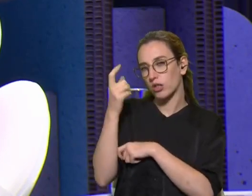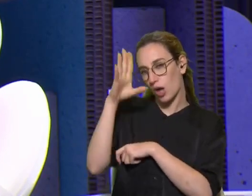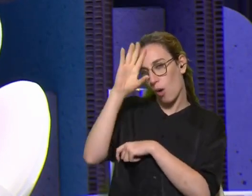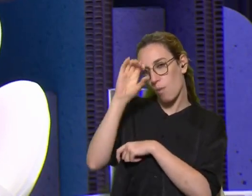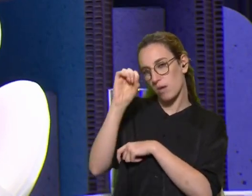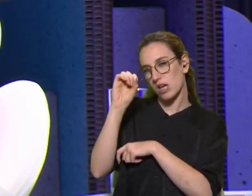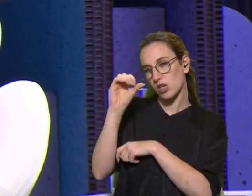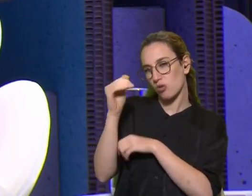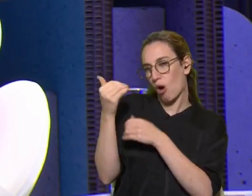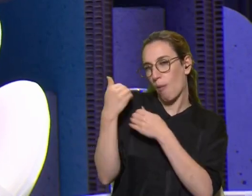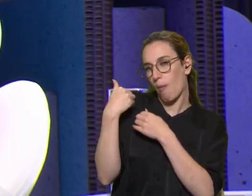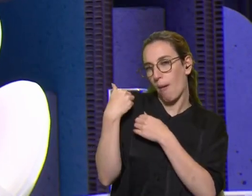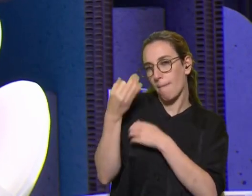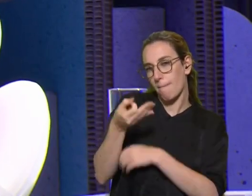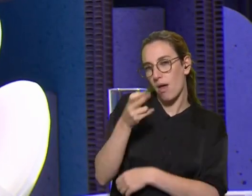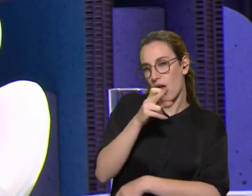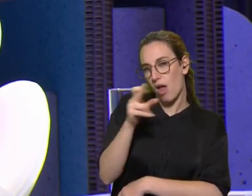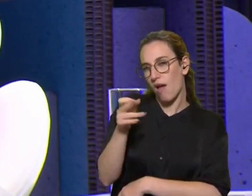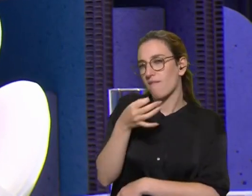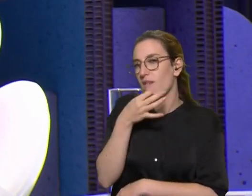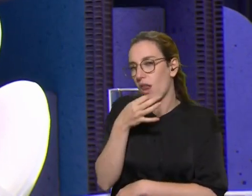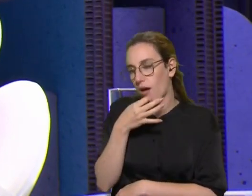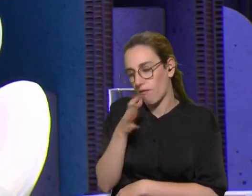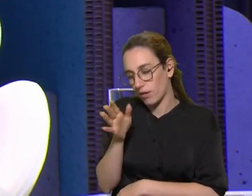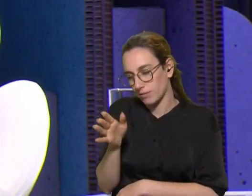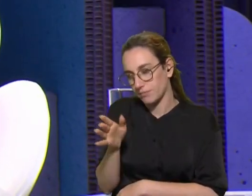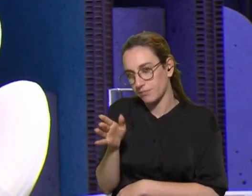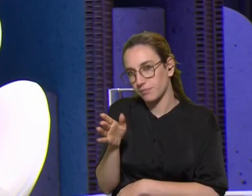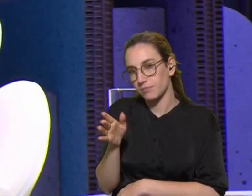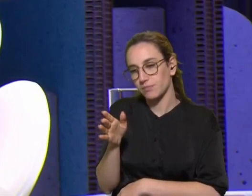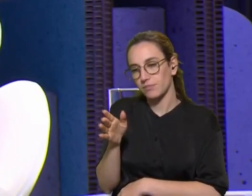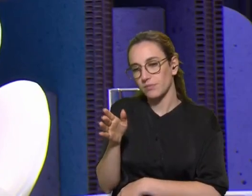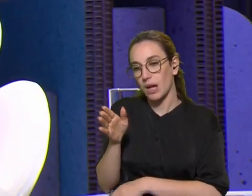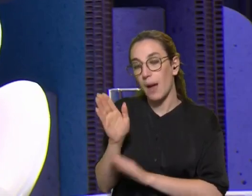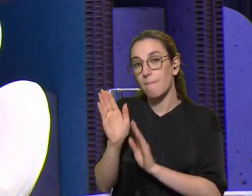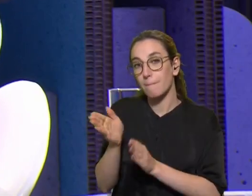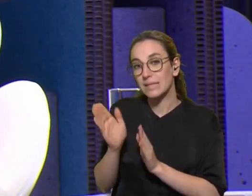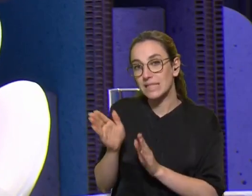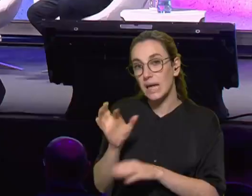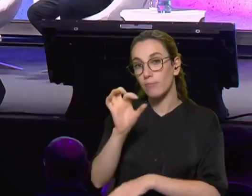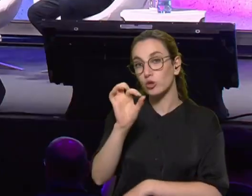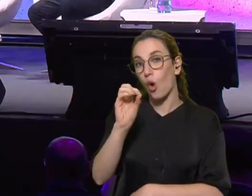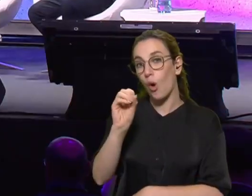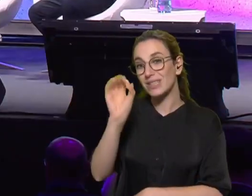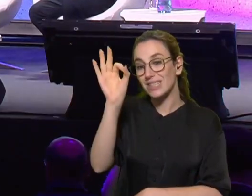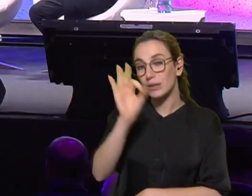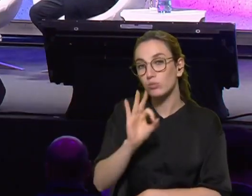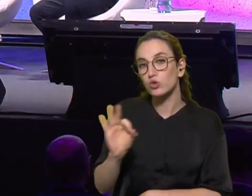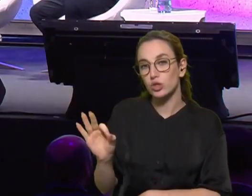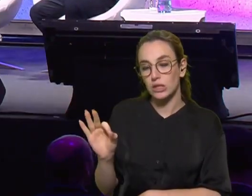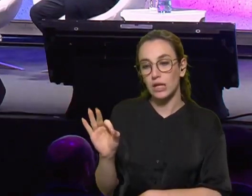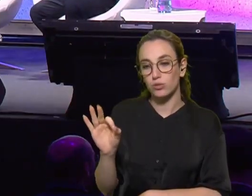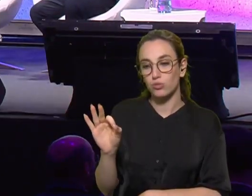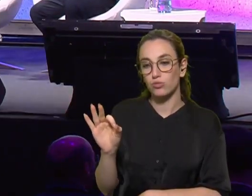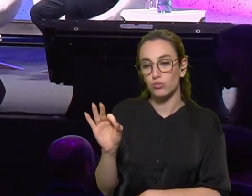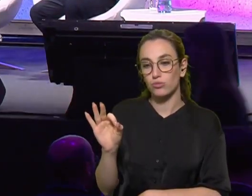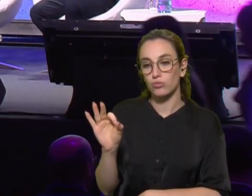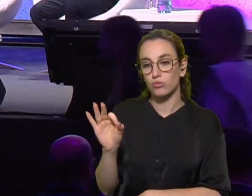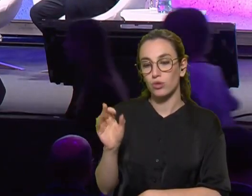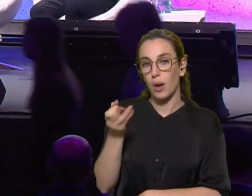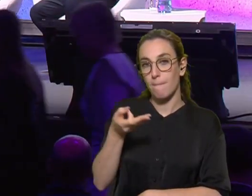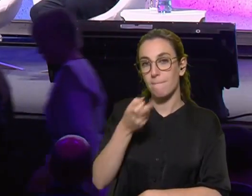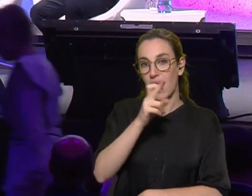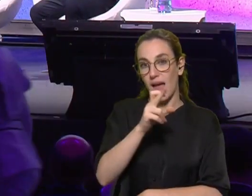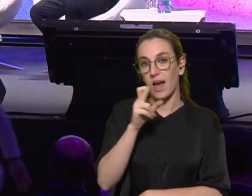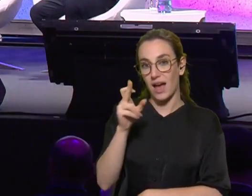the ministry responsible for the PRA said that we need to implement 90% of